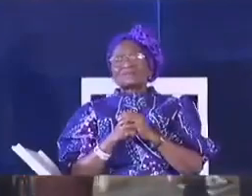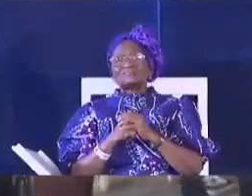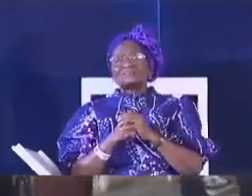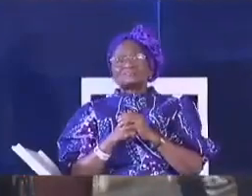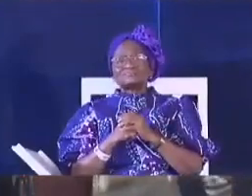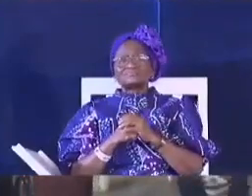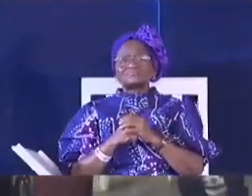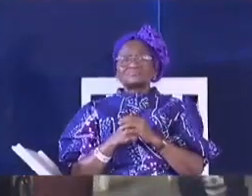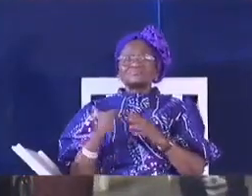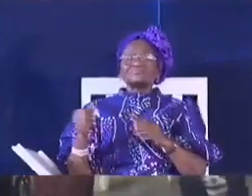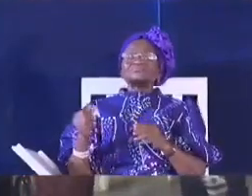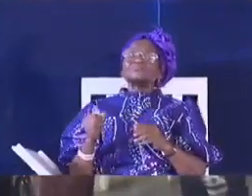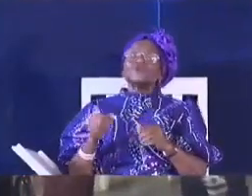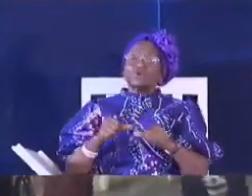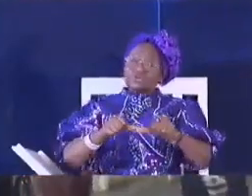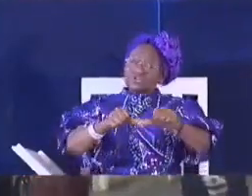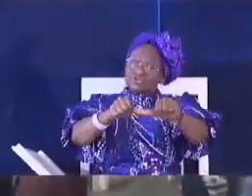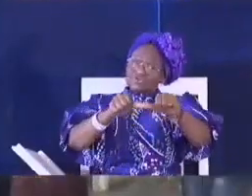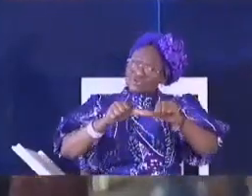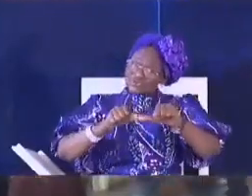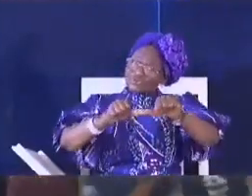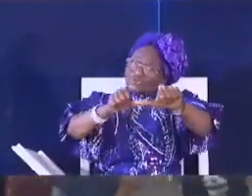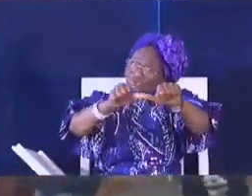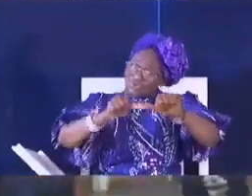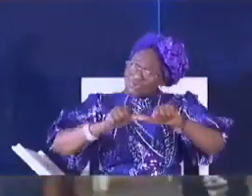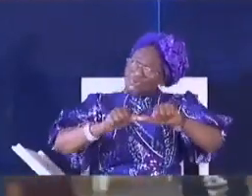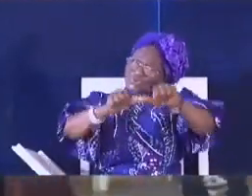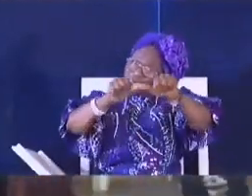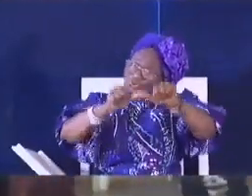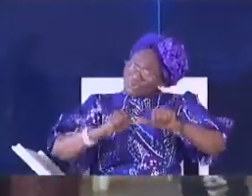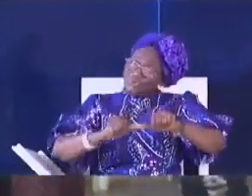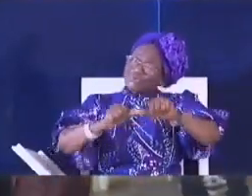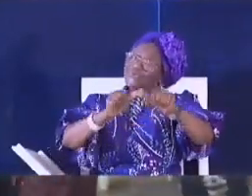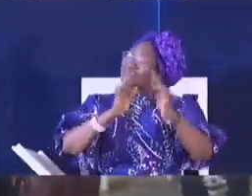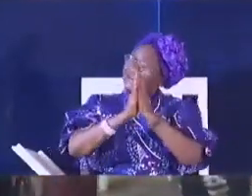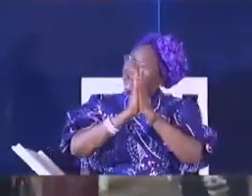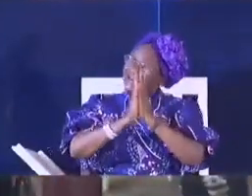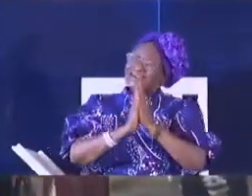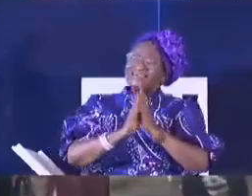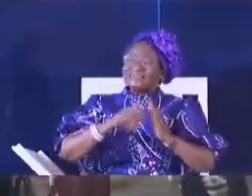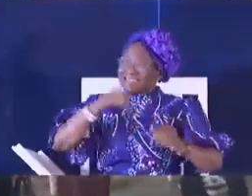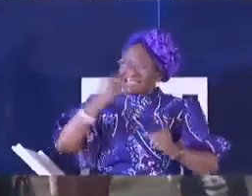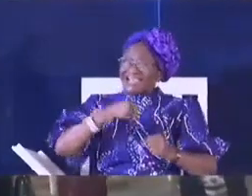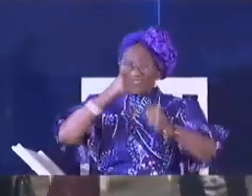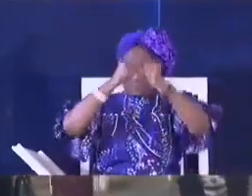You're doing very well. Continue like that. Open your mouth and say, Father,